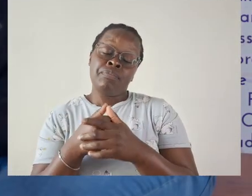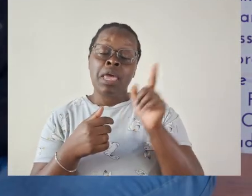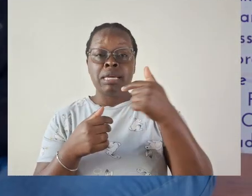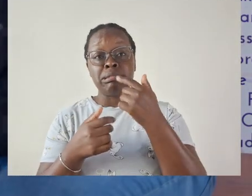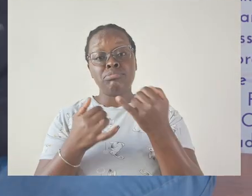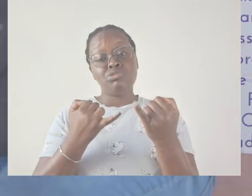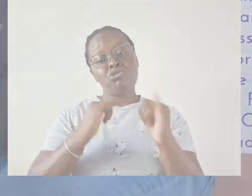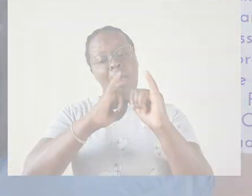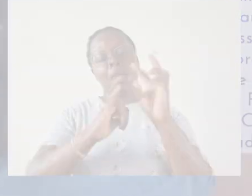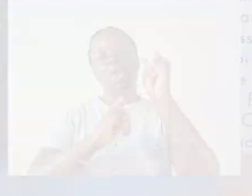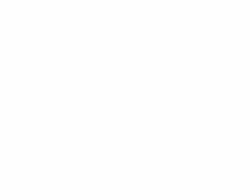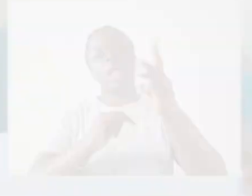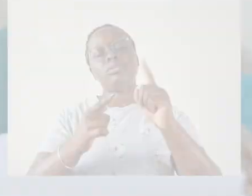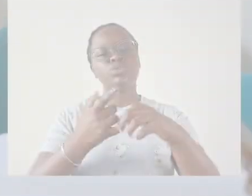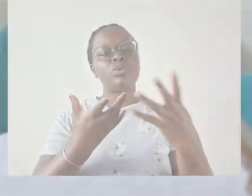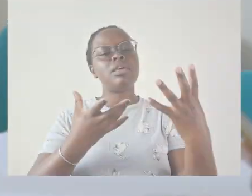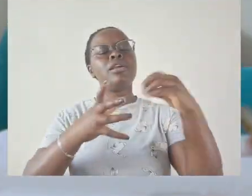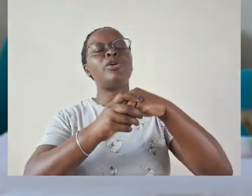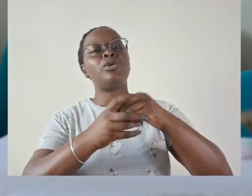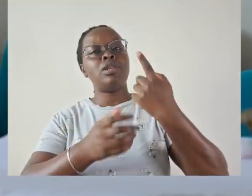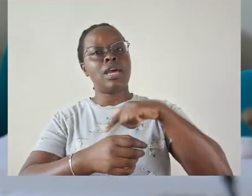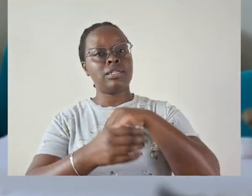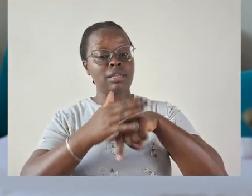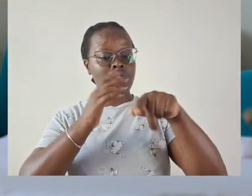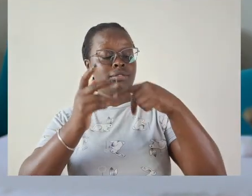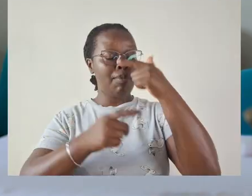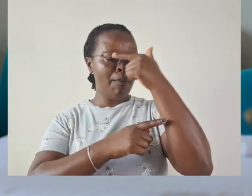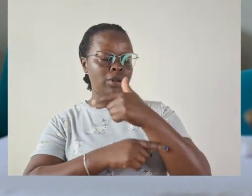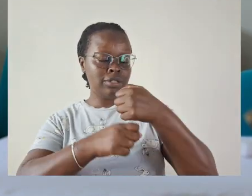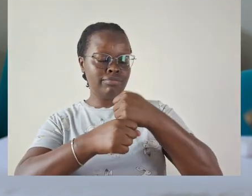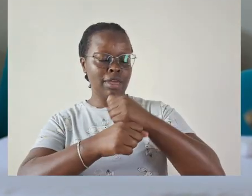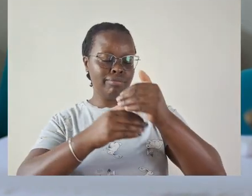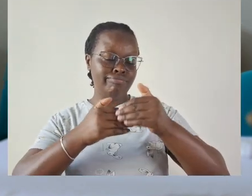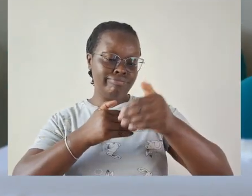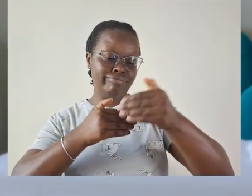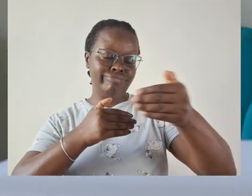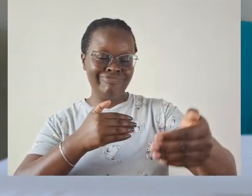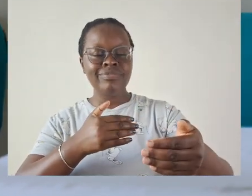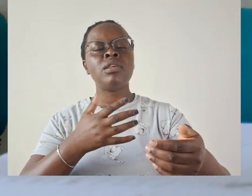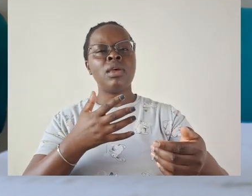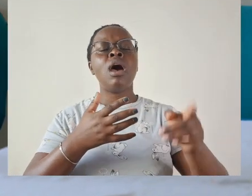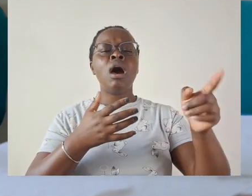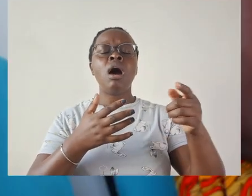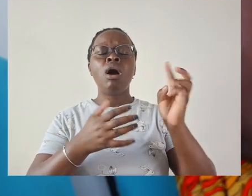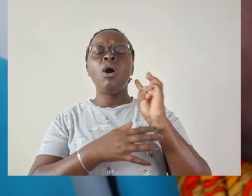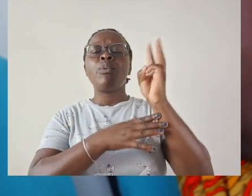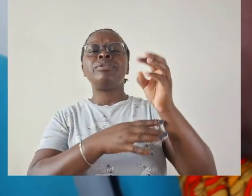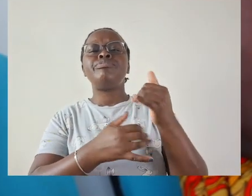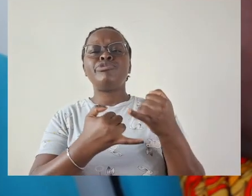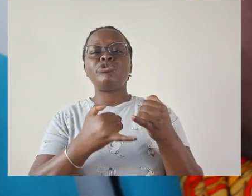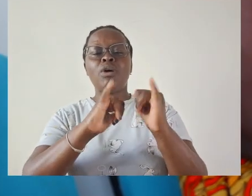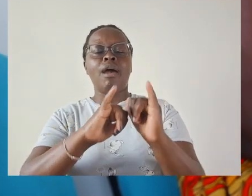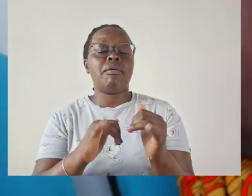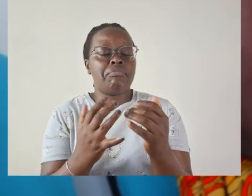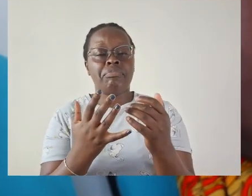the policy making. They have promised that they're going to try and make these not abled children to be included. They will also try to